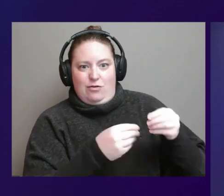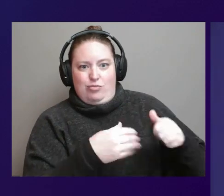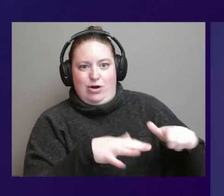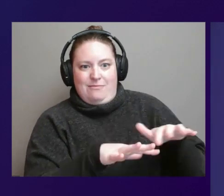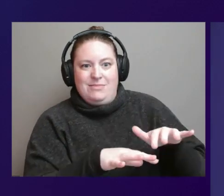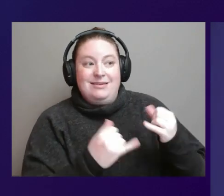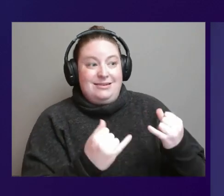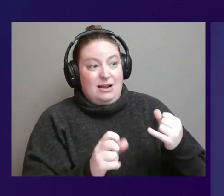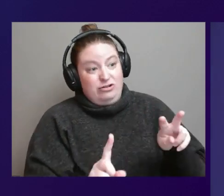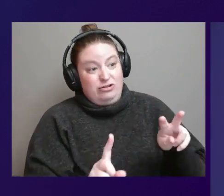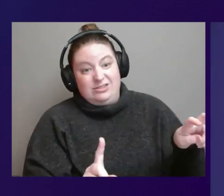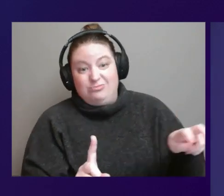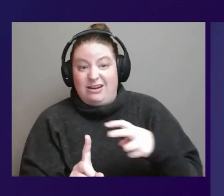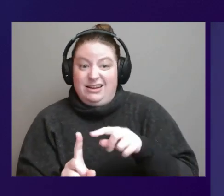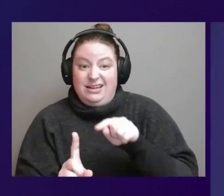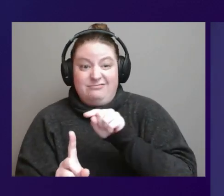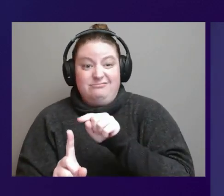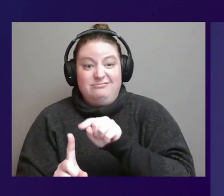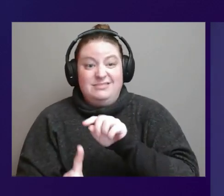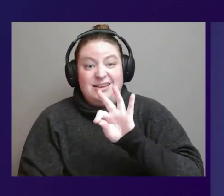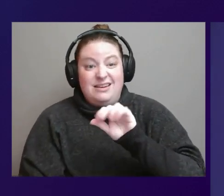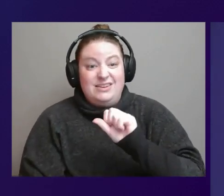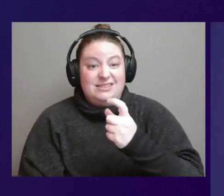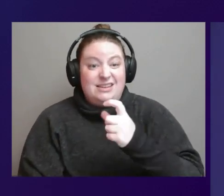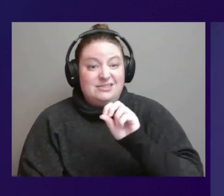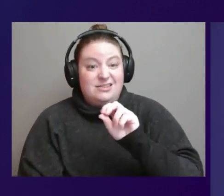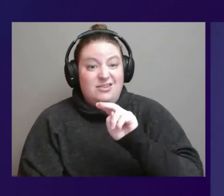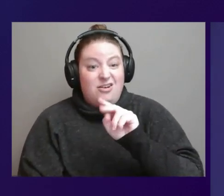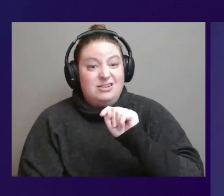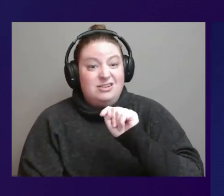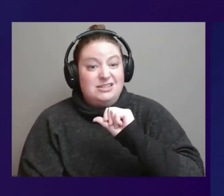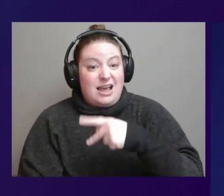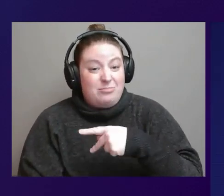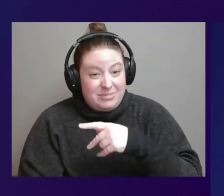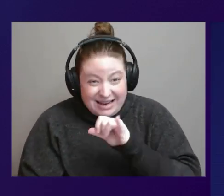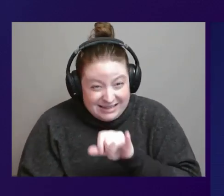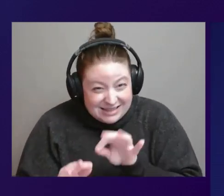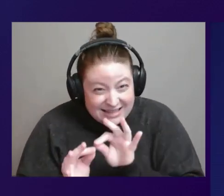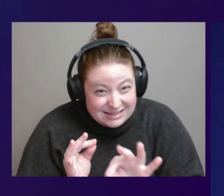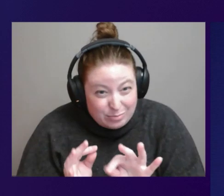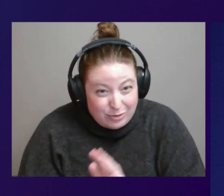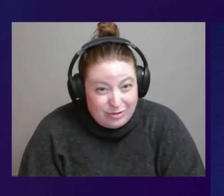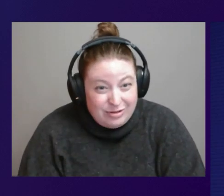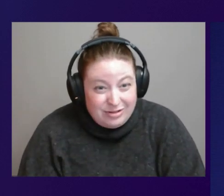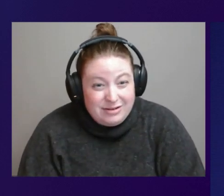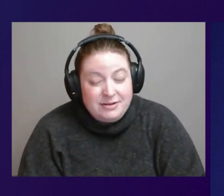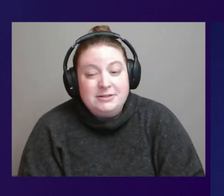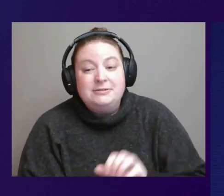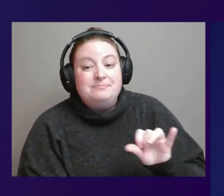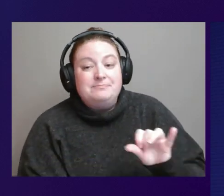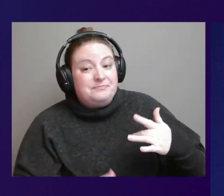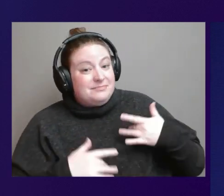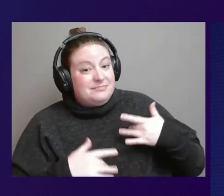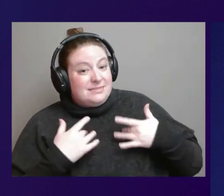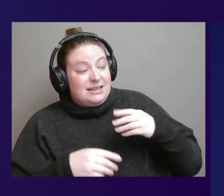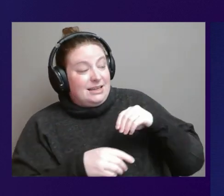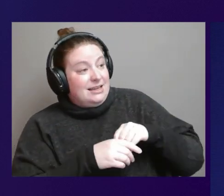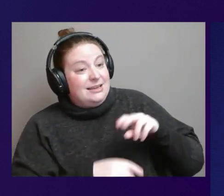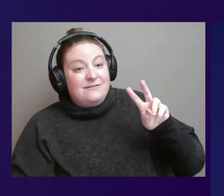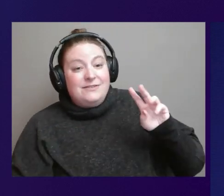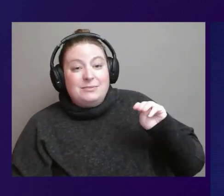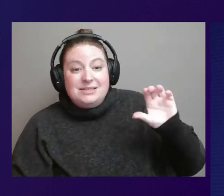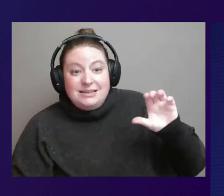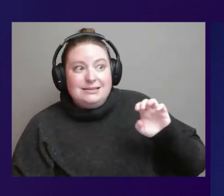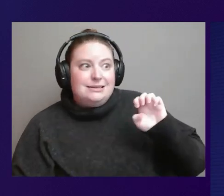that to take place to FSX ONTAP, and it's really that simple. Yeah. Yeah, no, I mean, it's exciting, whether it's, in VMC or in EC2,